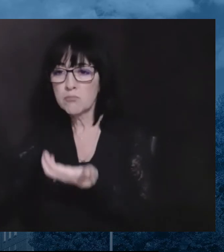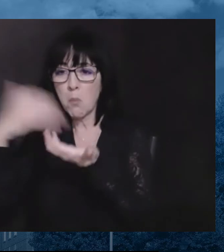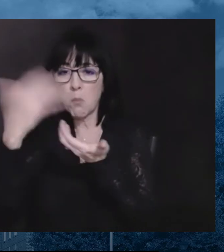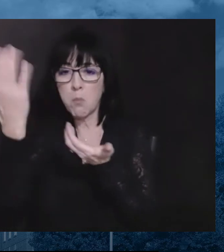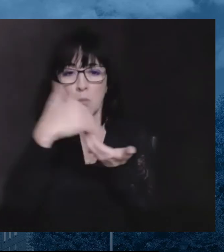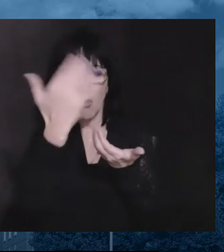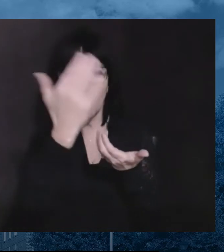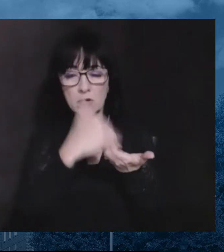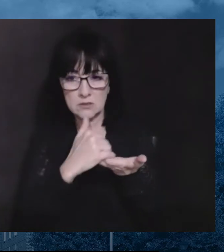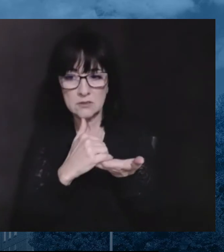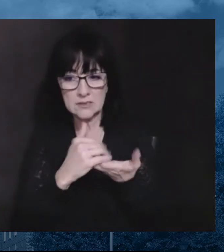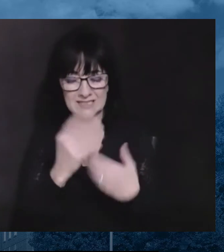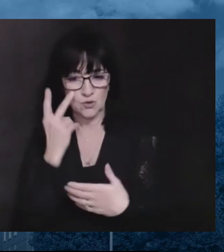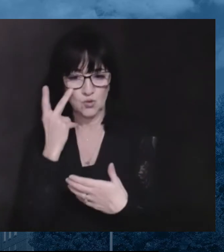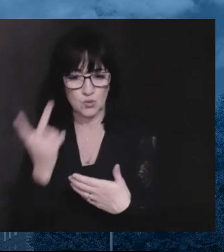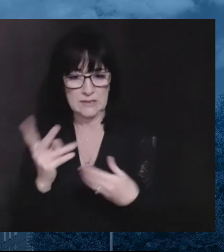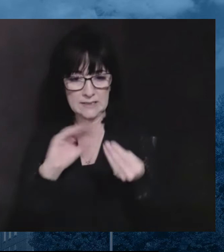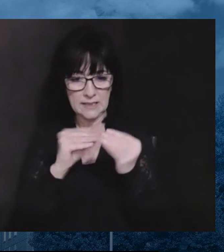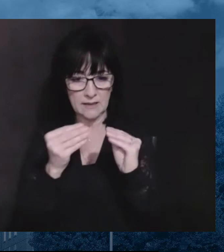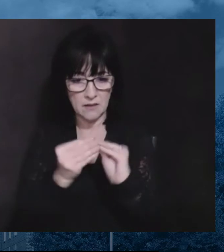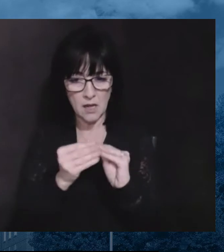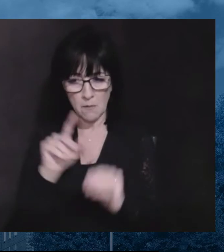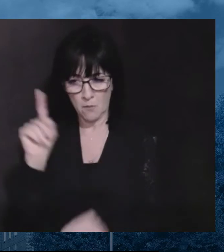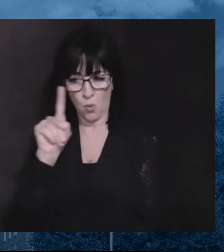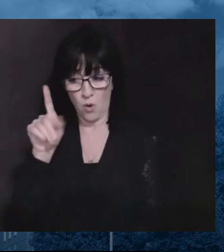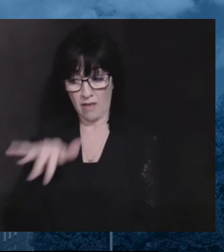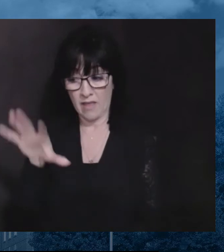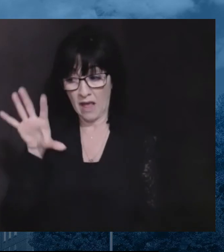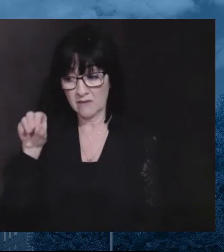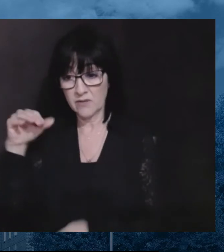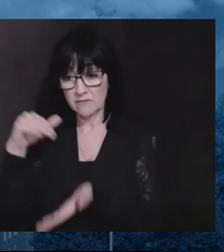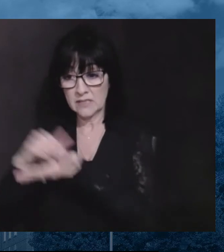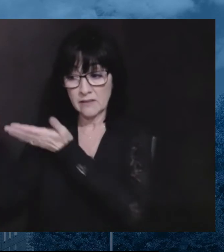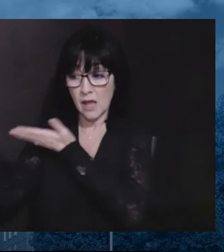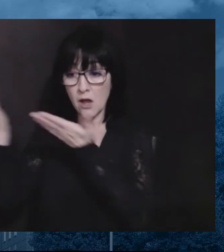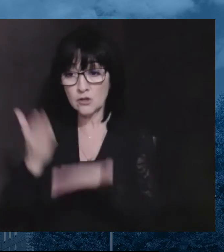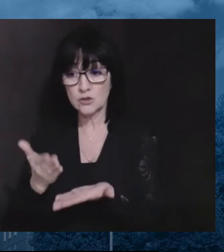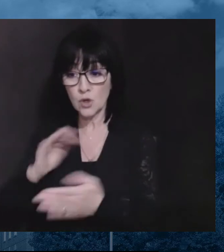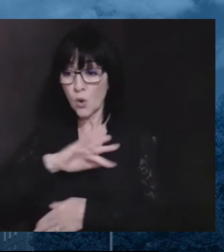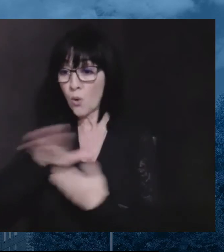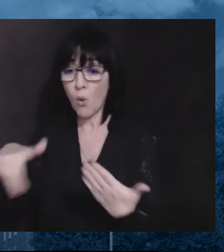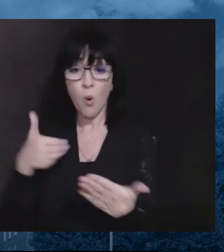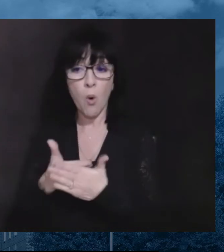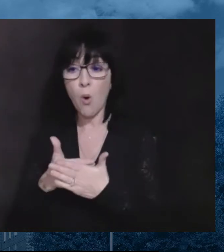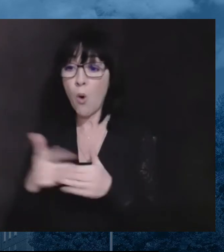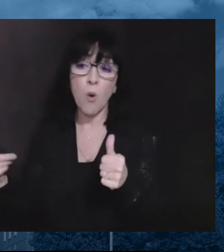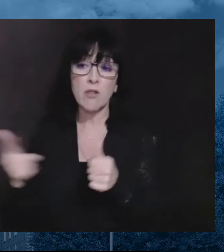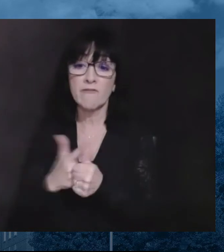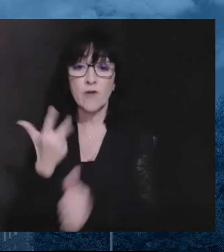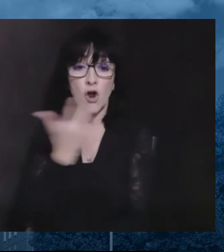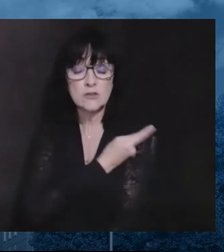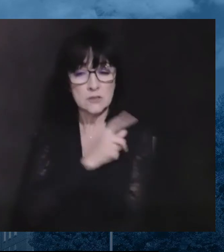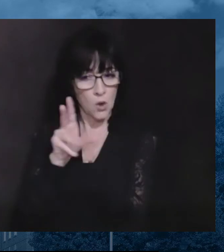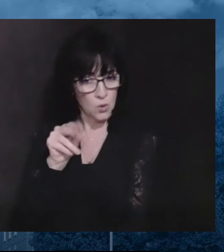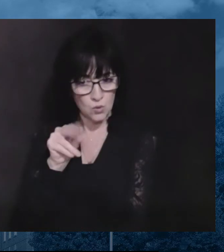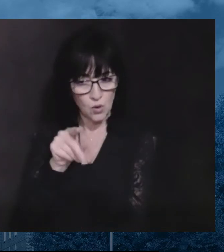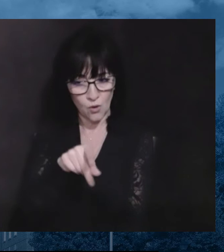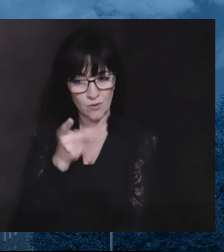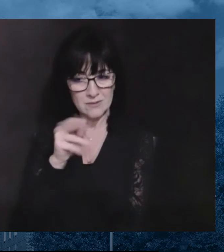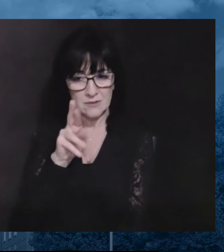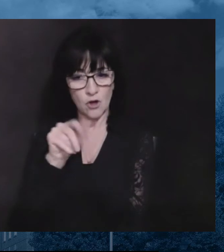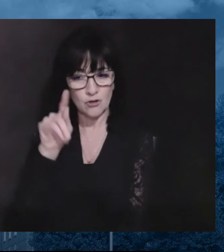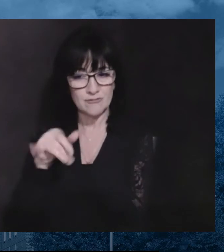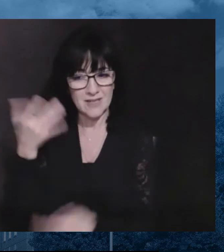the breakdown in the numbers. Where are those 50,000? And some of those are being held in reserve, as you heard Dr. Rattay